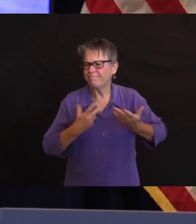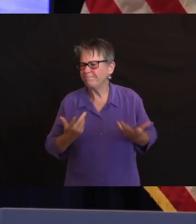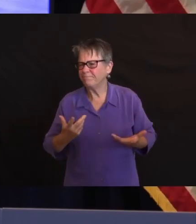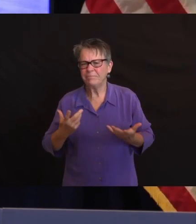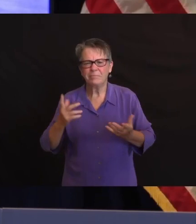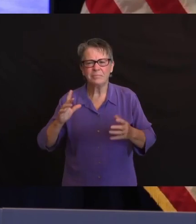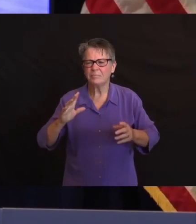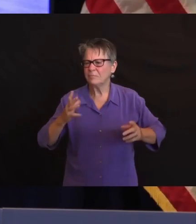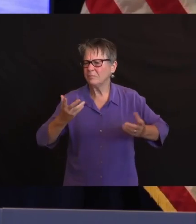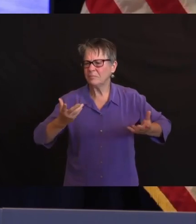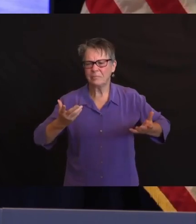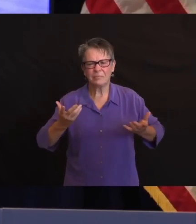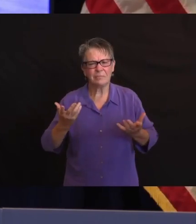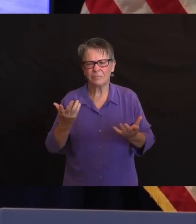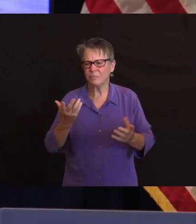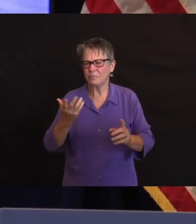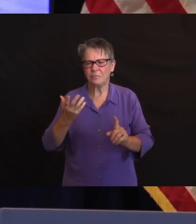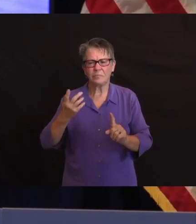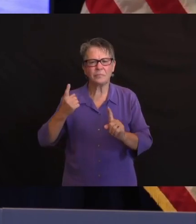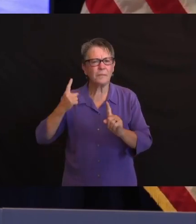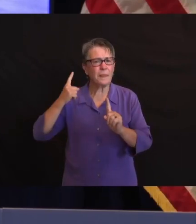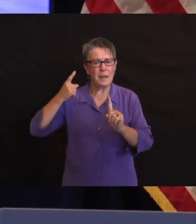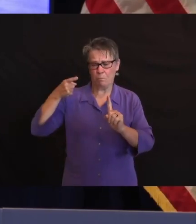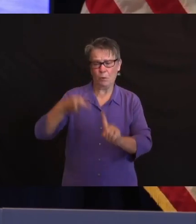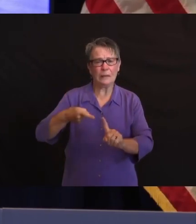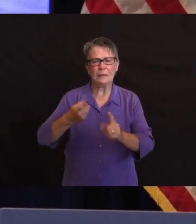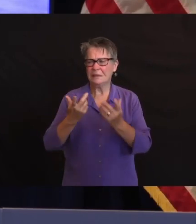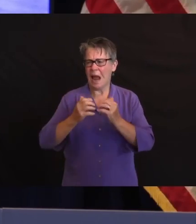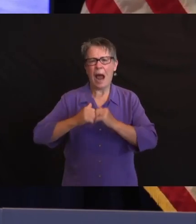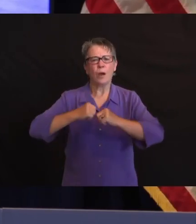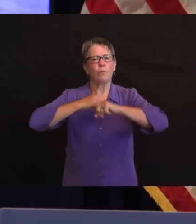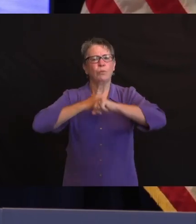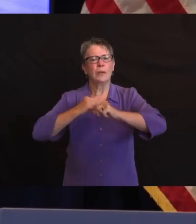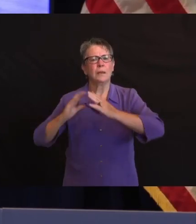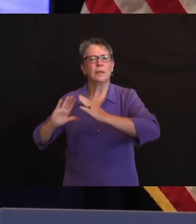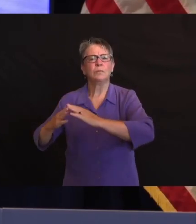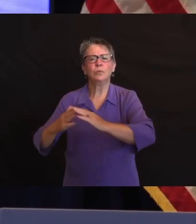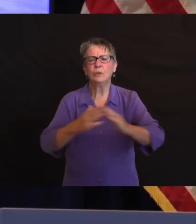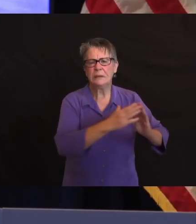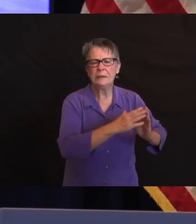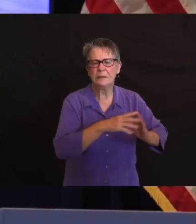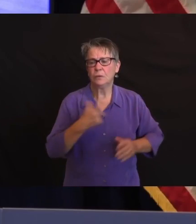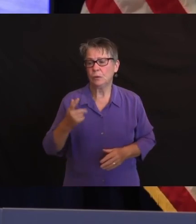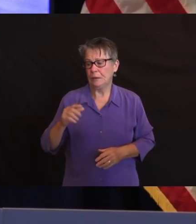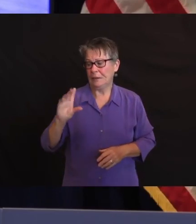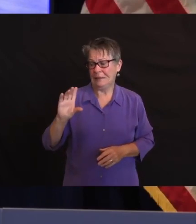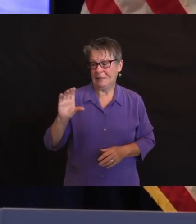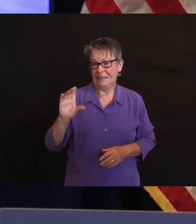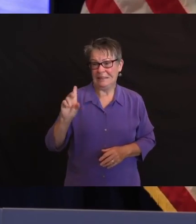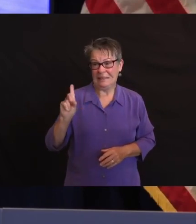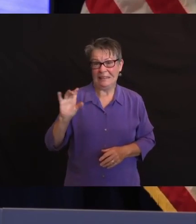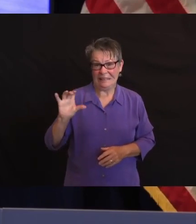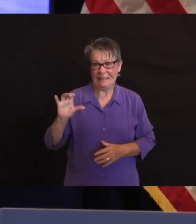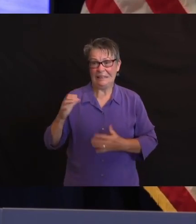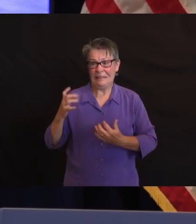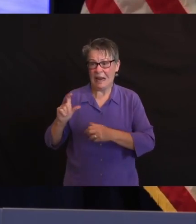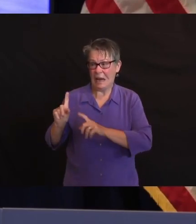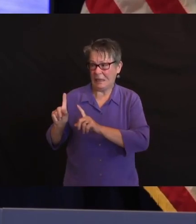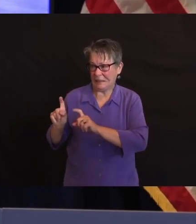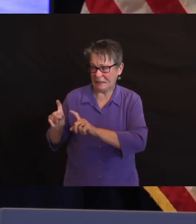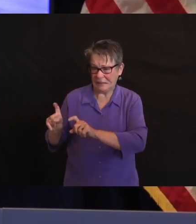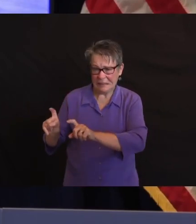protection. CDC plans on doing additional rounds of data sampling in the coming weeks. They plan to post this data on their